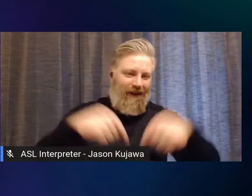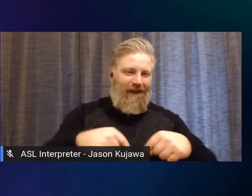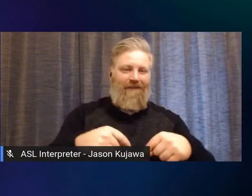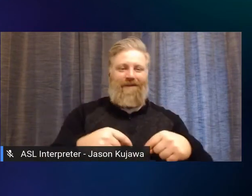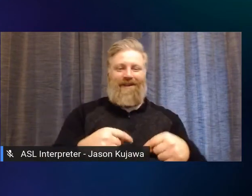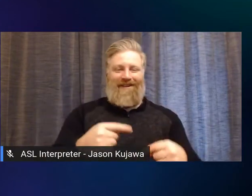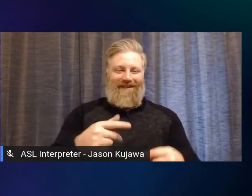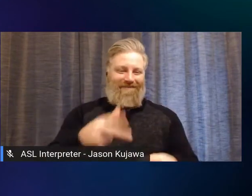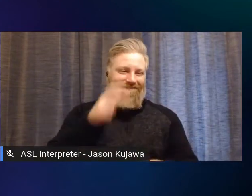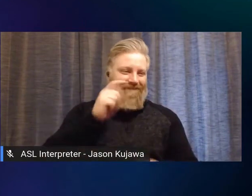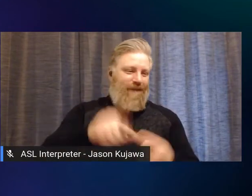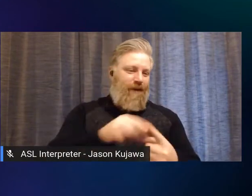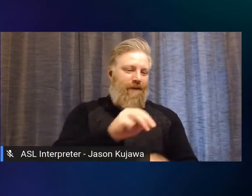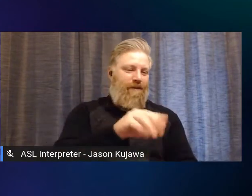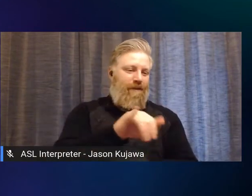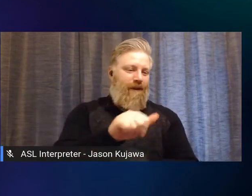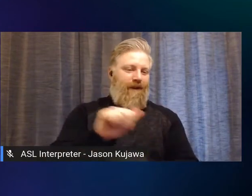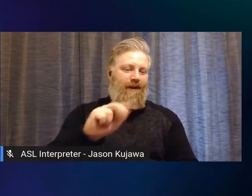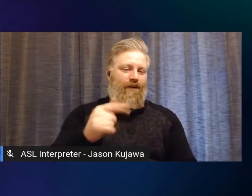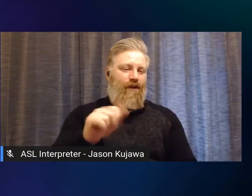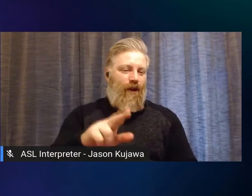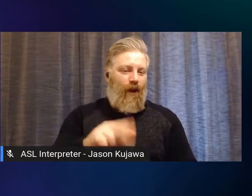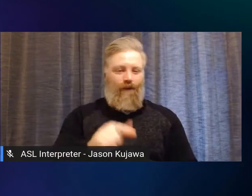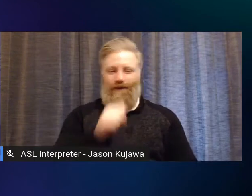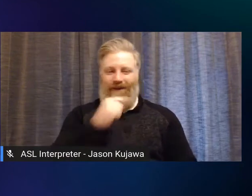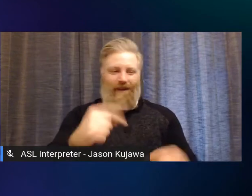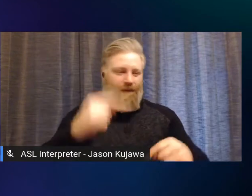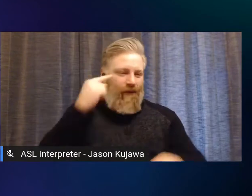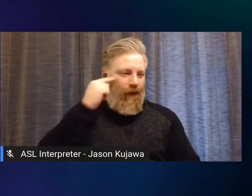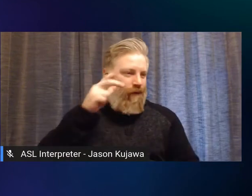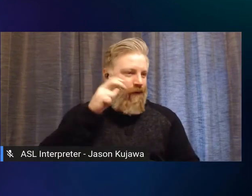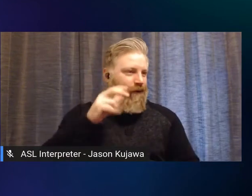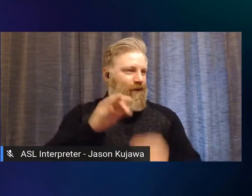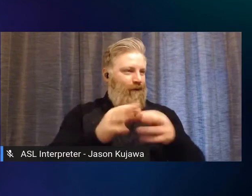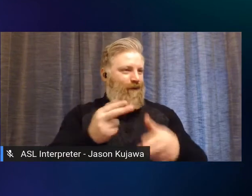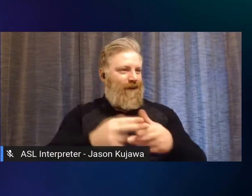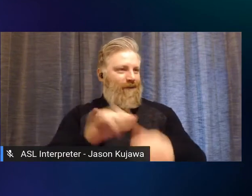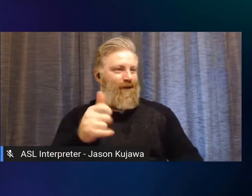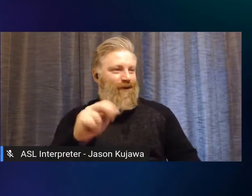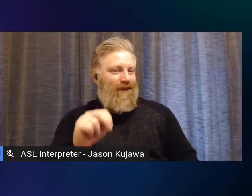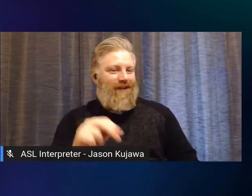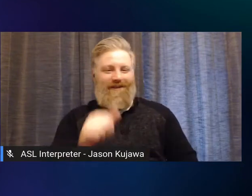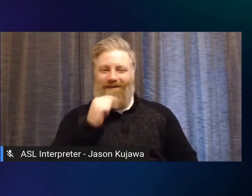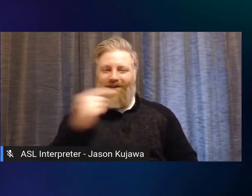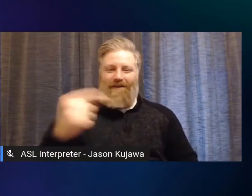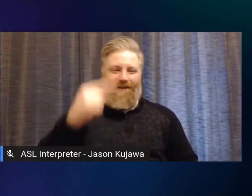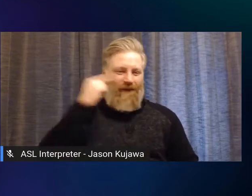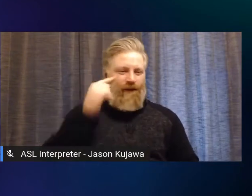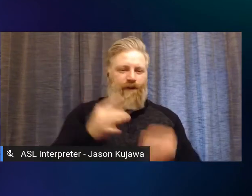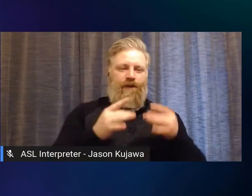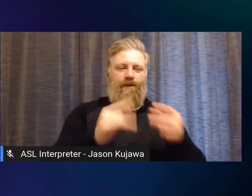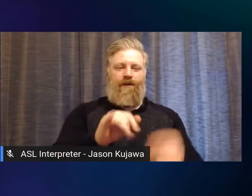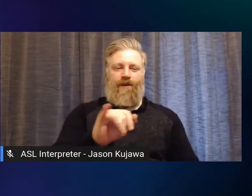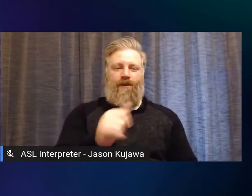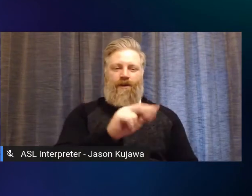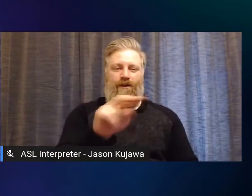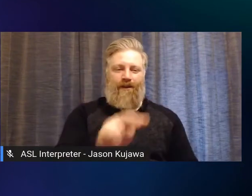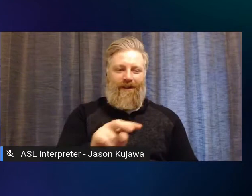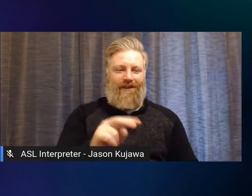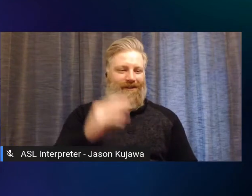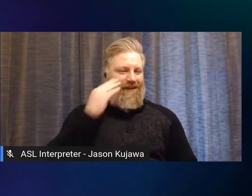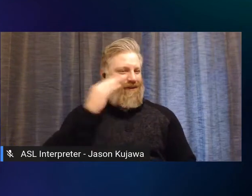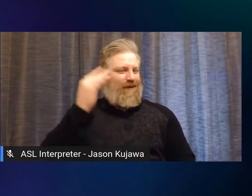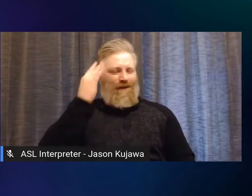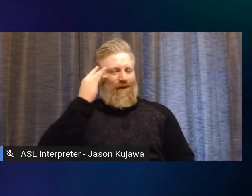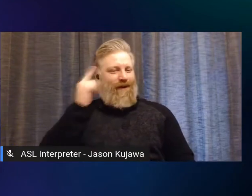Jason. You all didn't come to hear smooth jazz. I don't know why they felt like the team press conference, that it was best to be, you